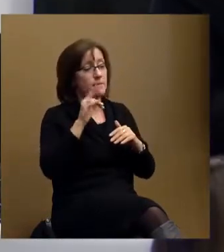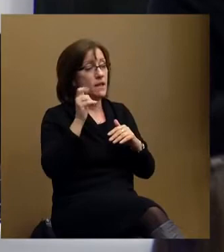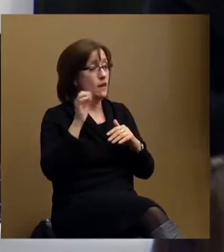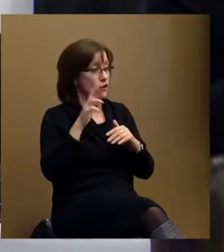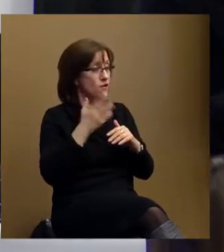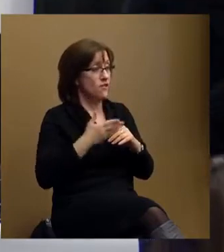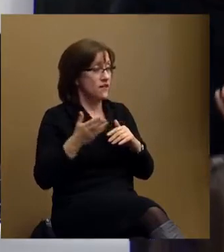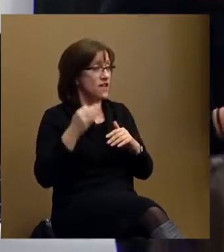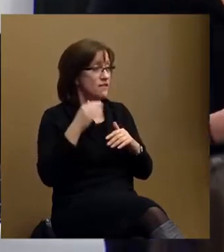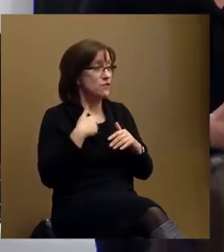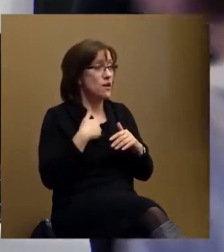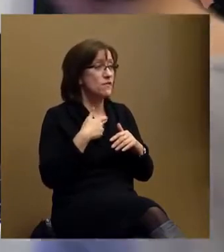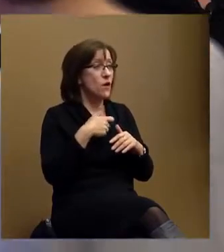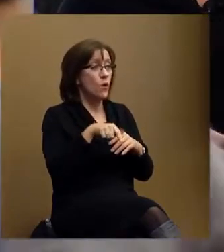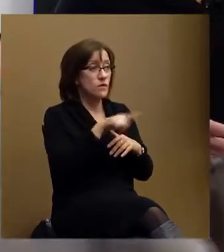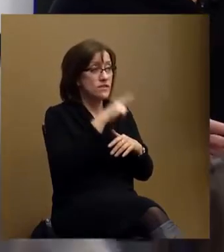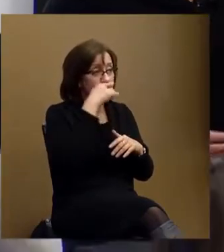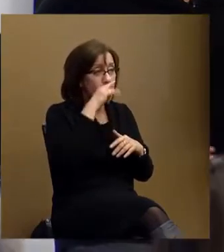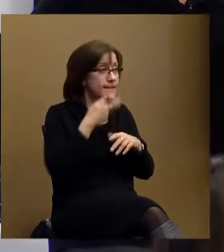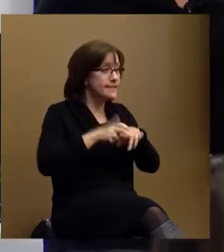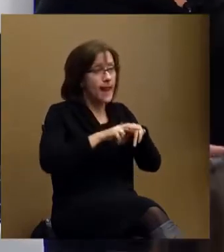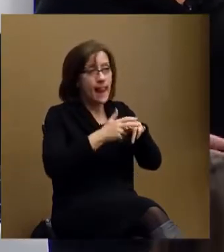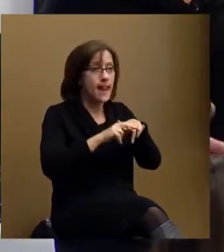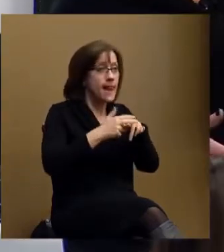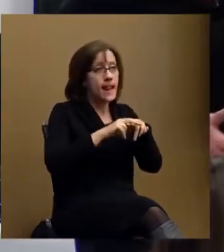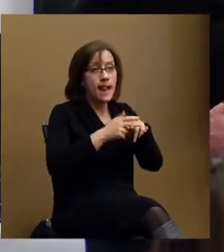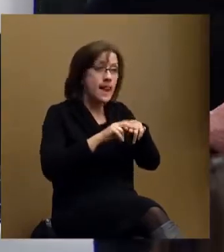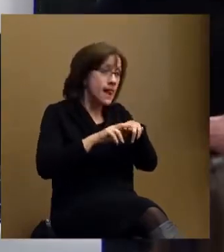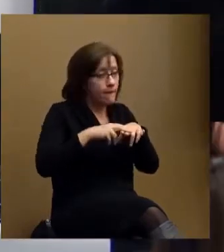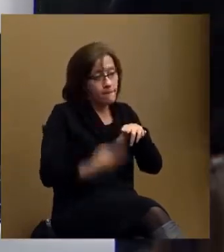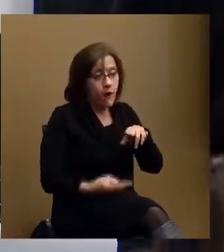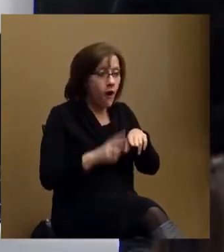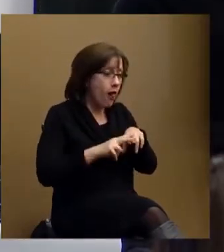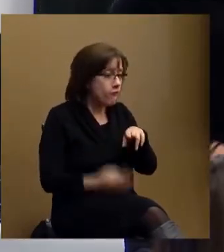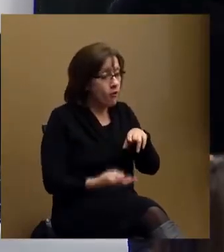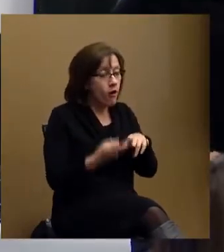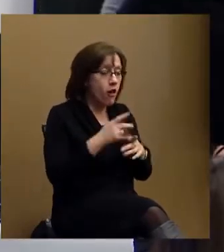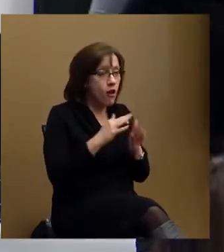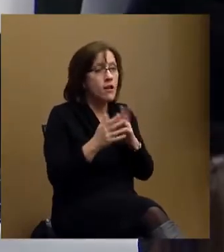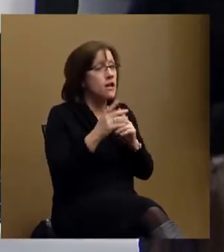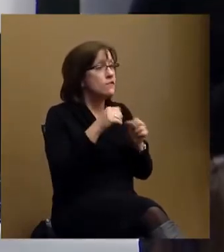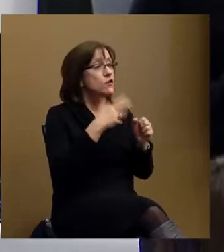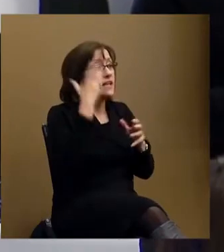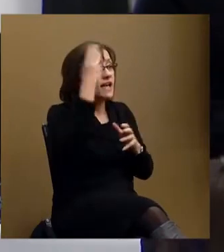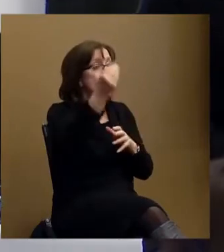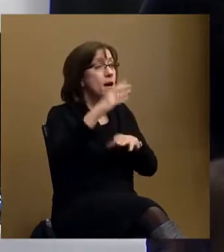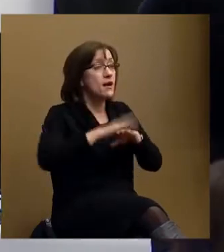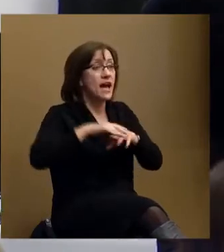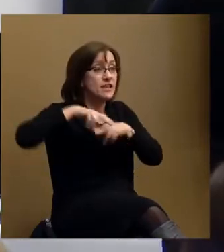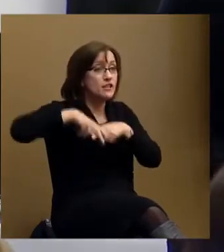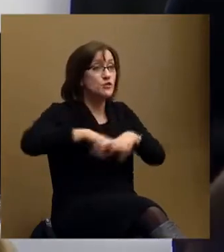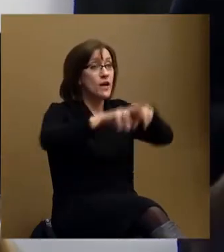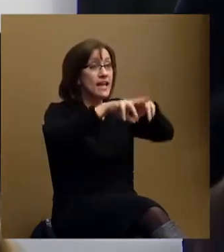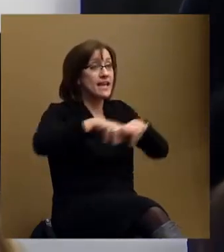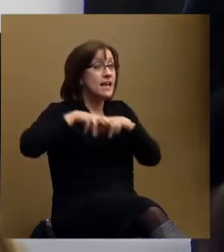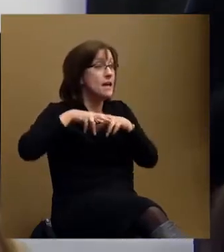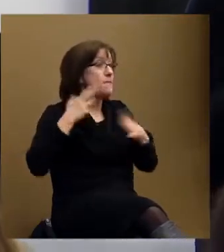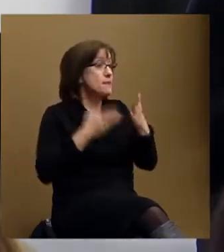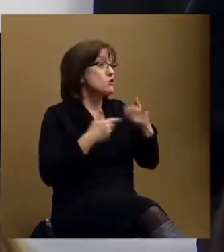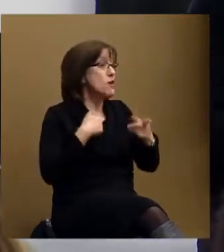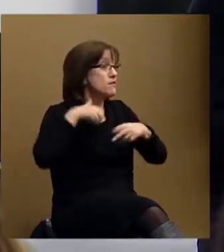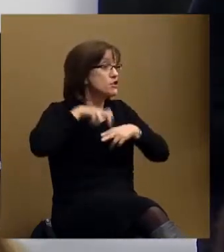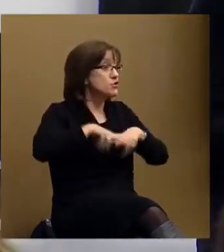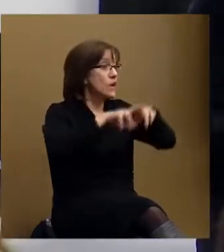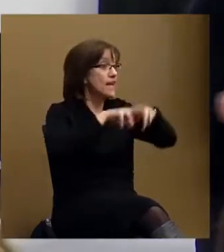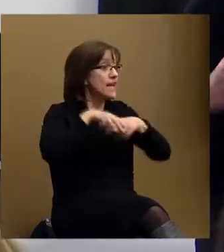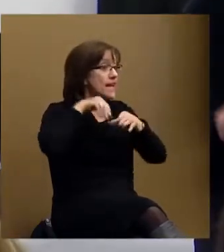have those wiggly guys like that, if you can get them out on a swing, if you've got a swing in your room,